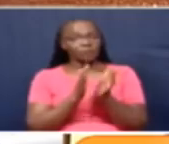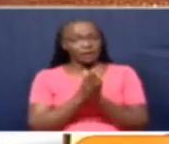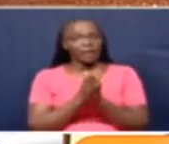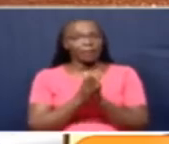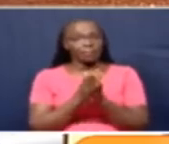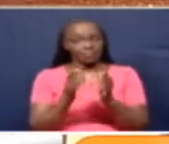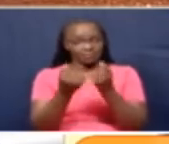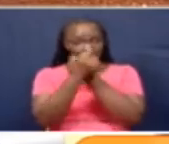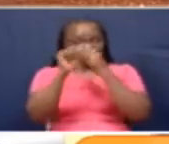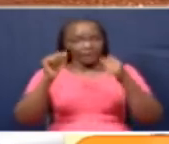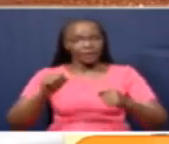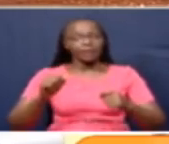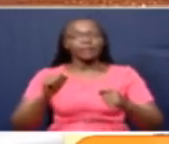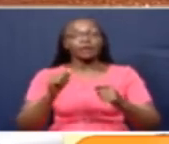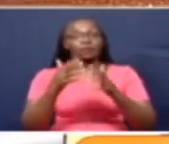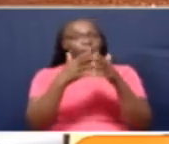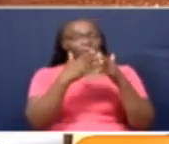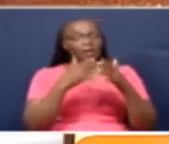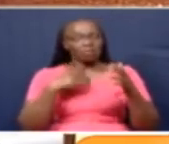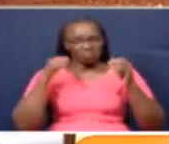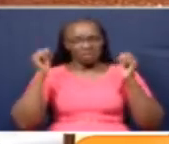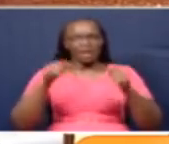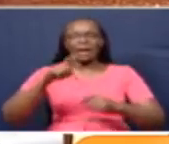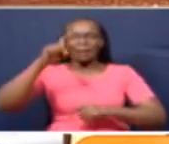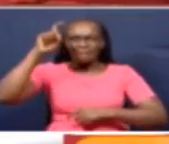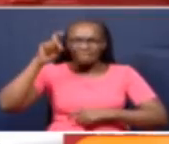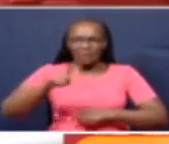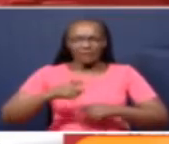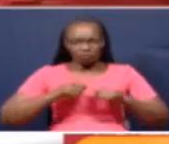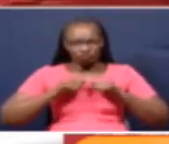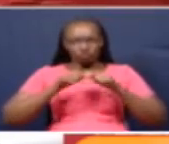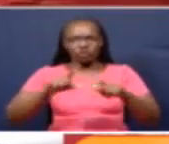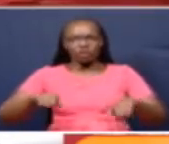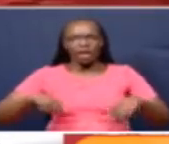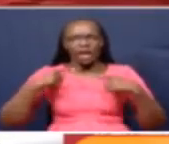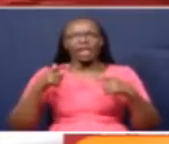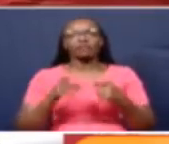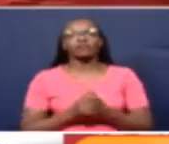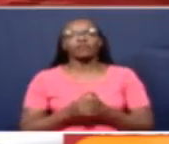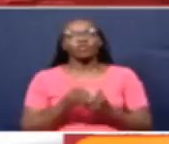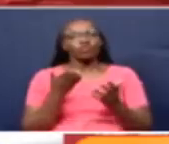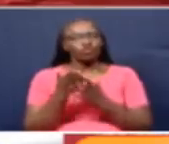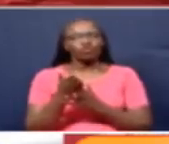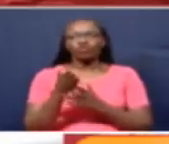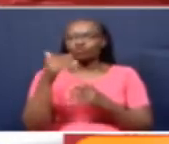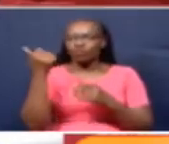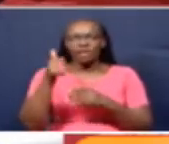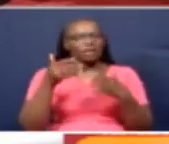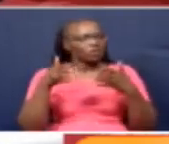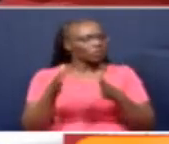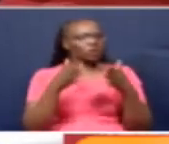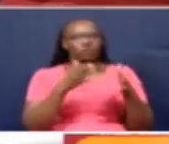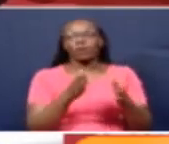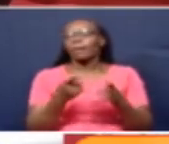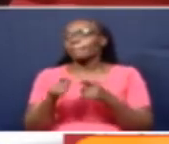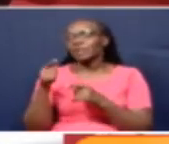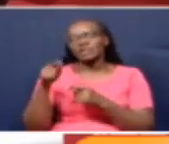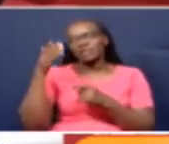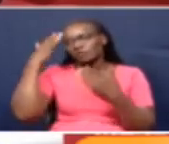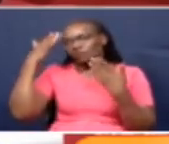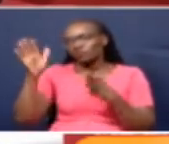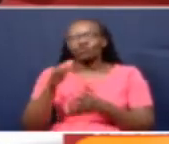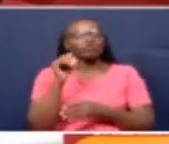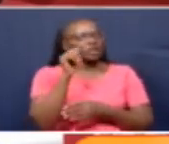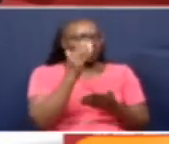crook. I can tell you that. I'm not lying to you. I hear you. He didn't know. No, he didn't know. He didn't know. Man. Who else?